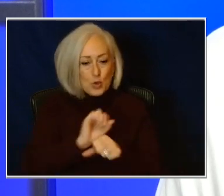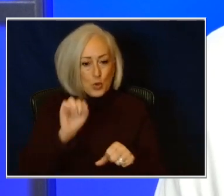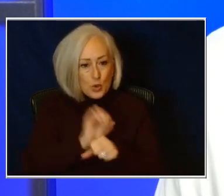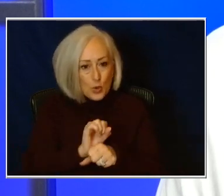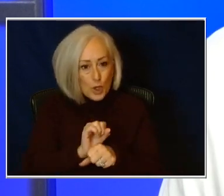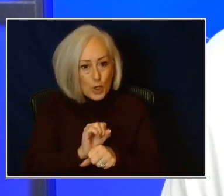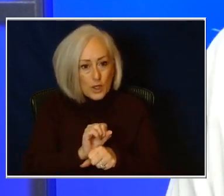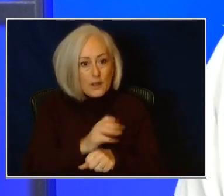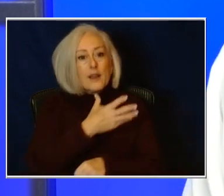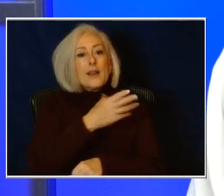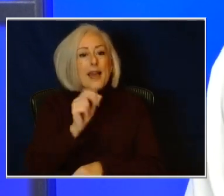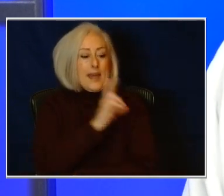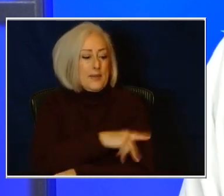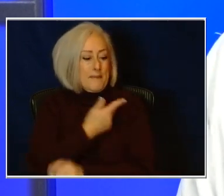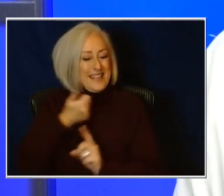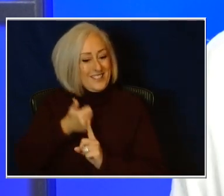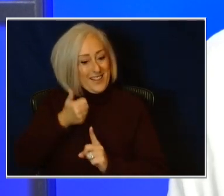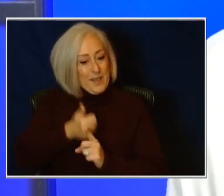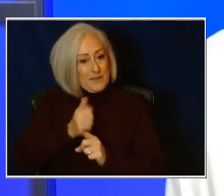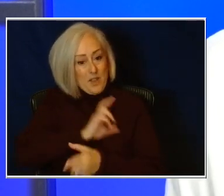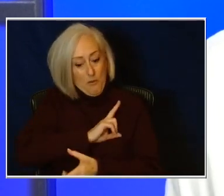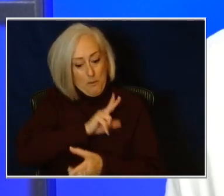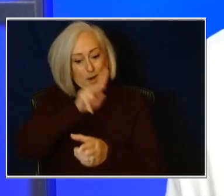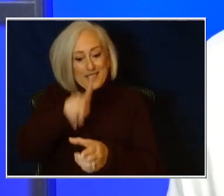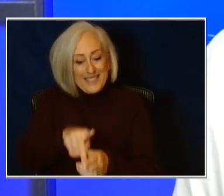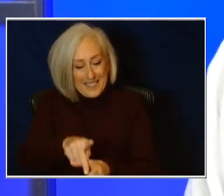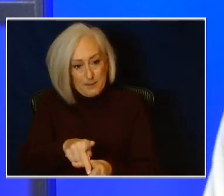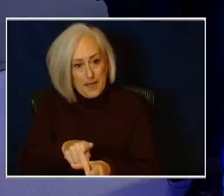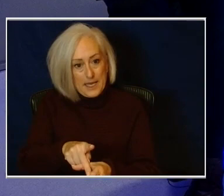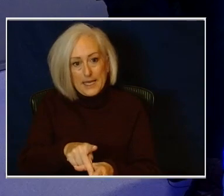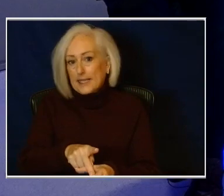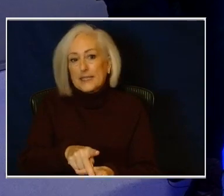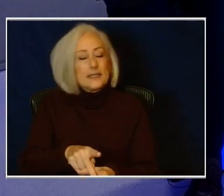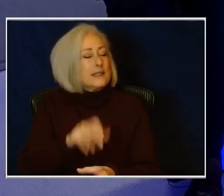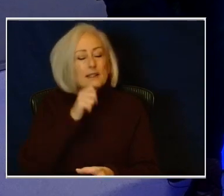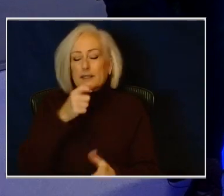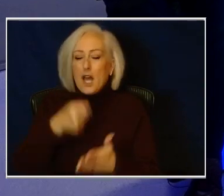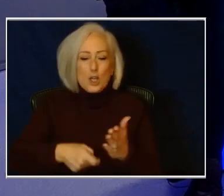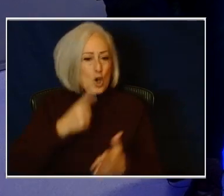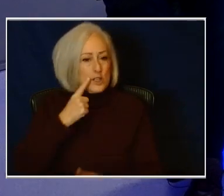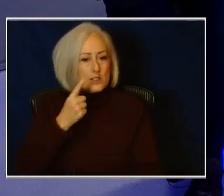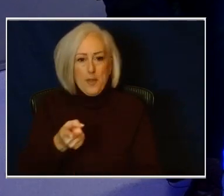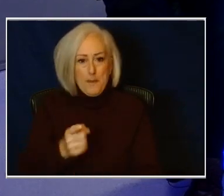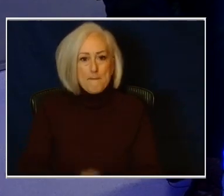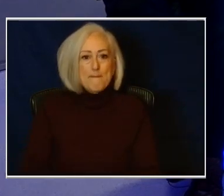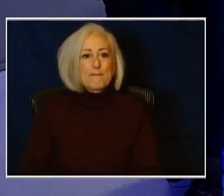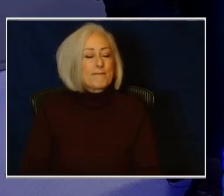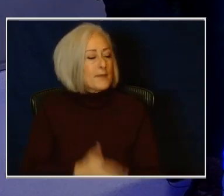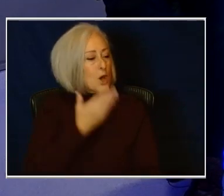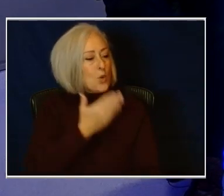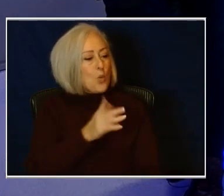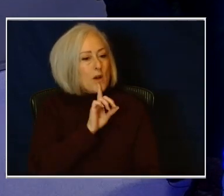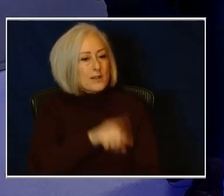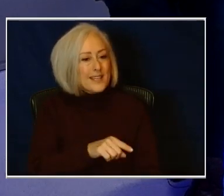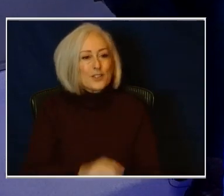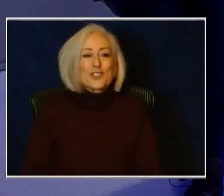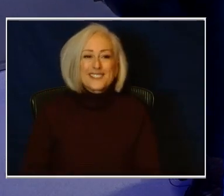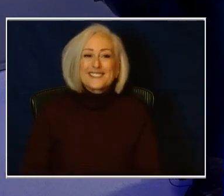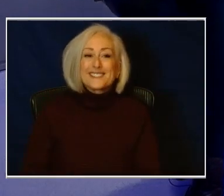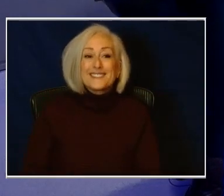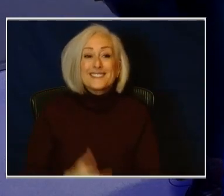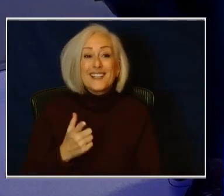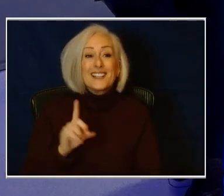participating on a clinical trial, that really should not be more expensive for them. I think that's really well said. I think you handled that question great. What do you